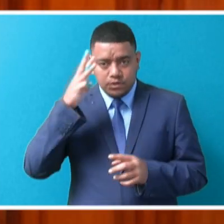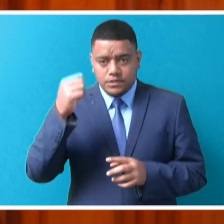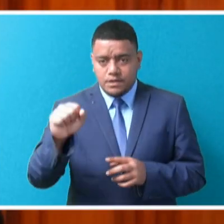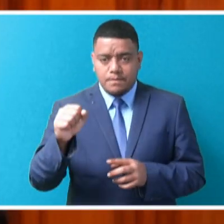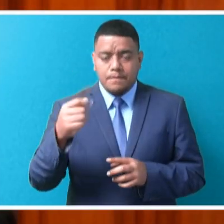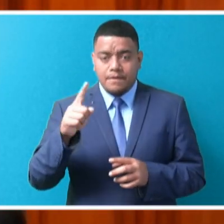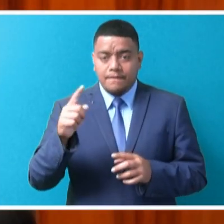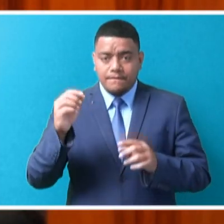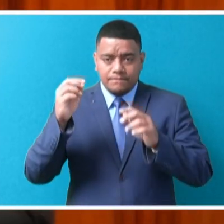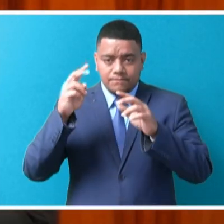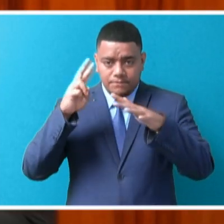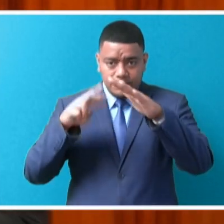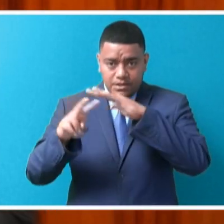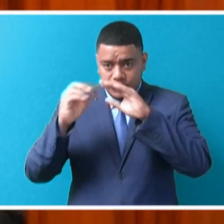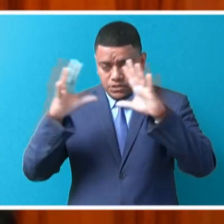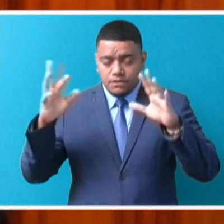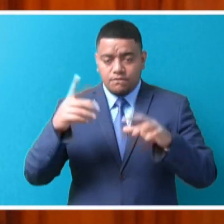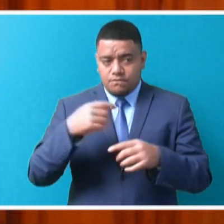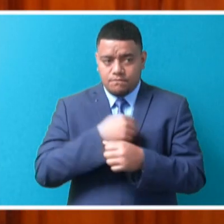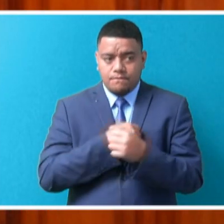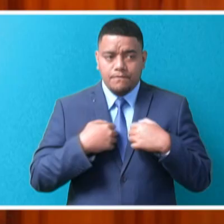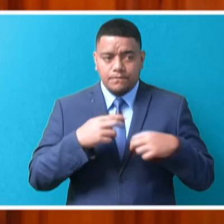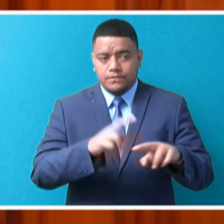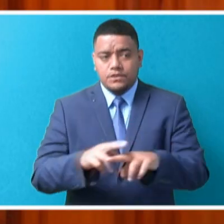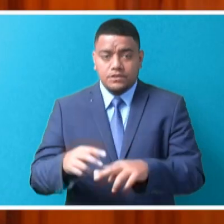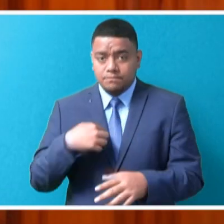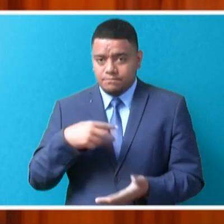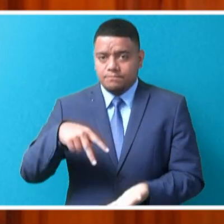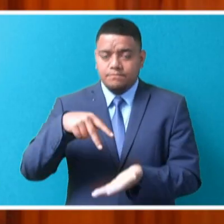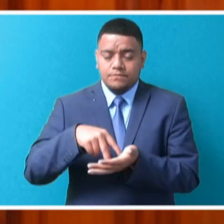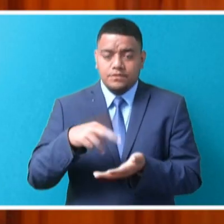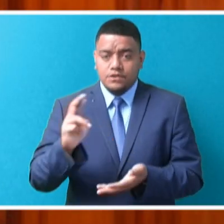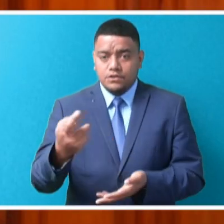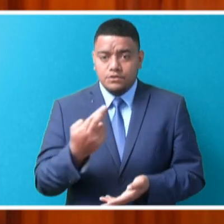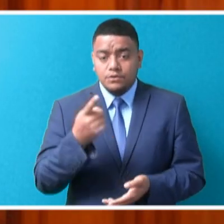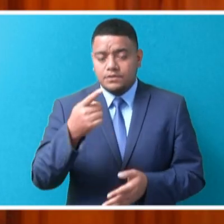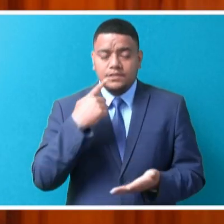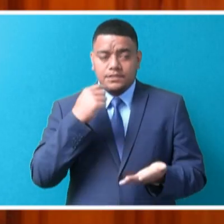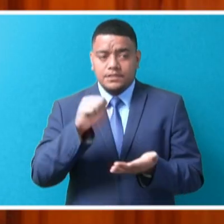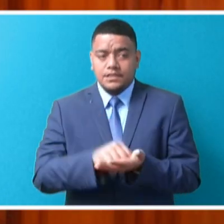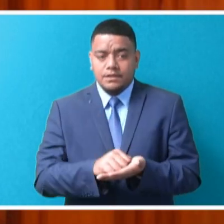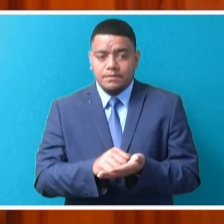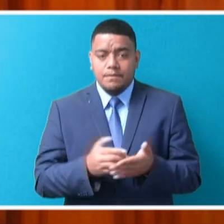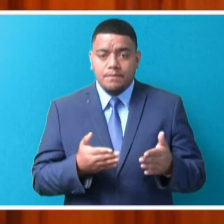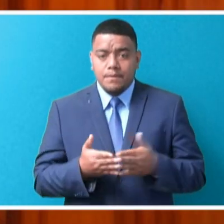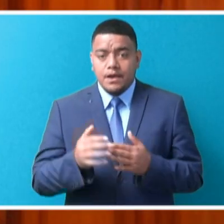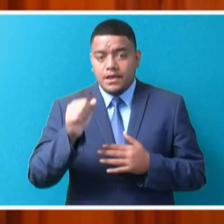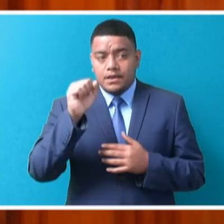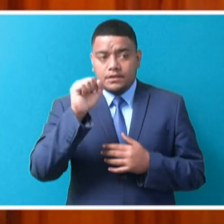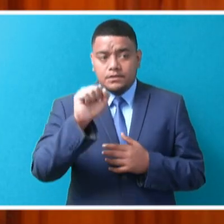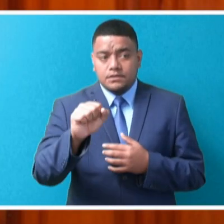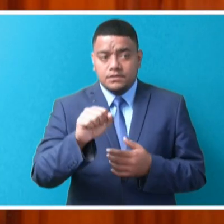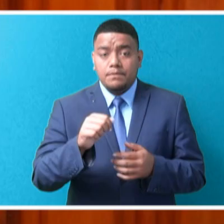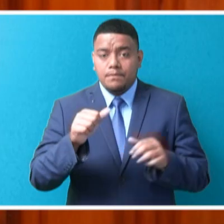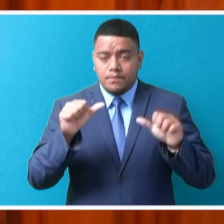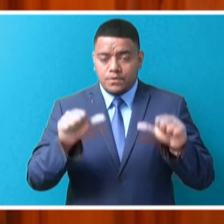Fiji. Honourable Speaker, I rise this morning to respond to the visionary statement delivered by His Excellency, the